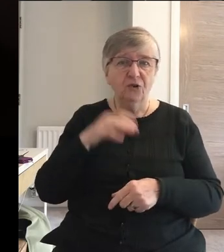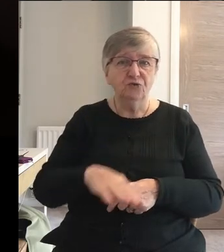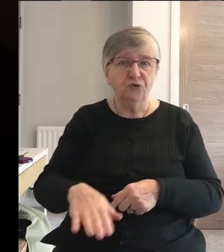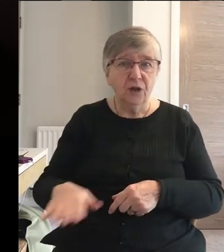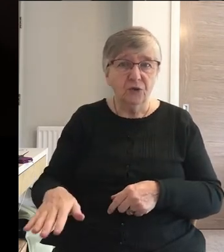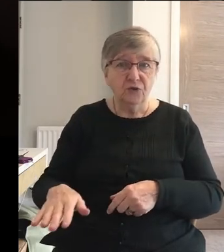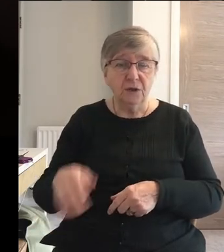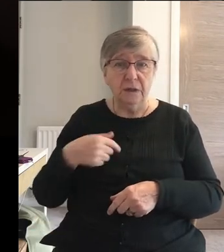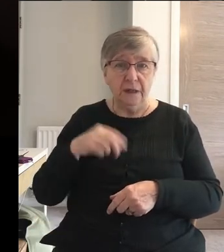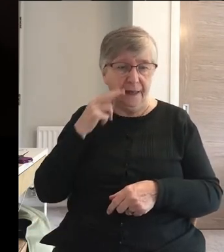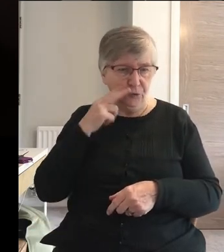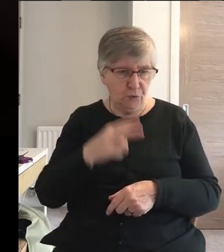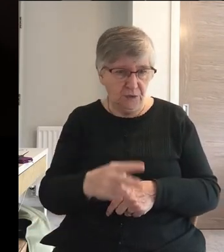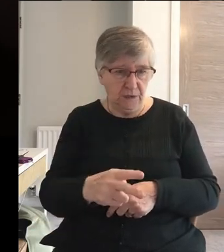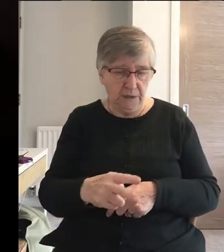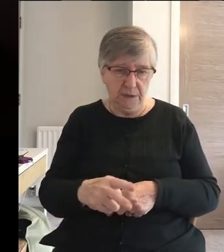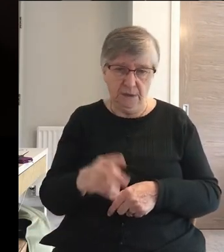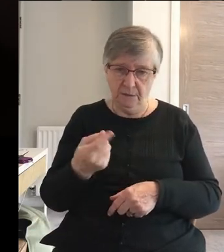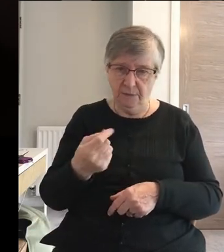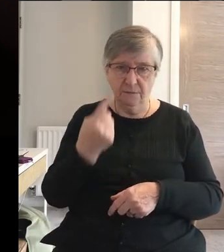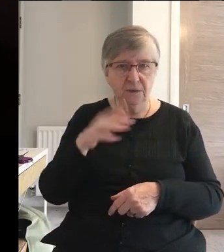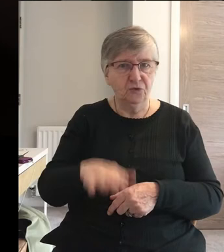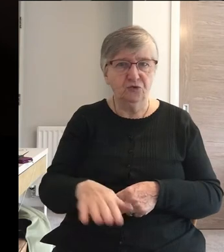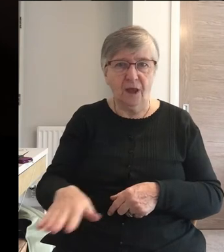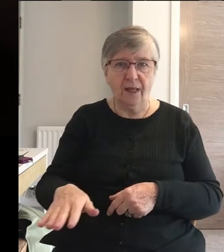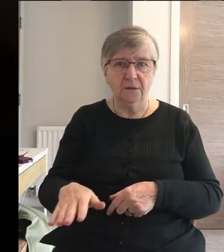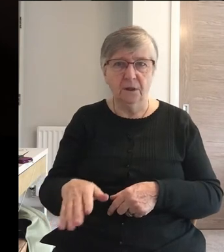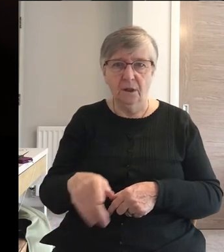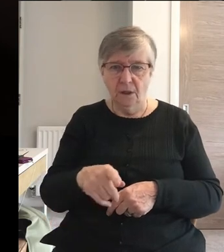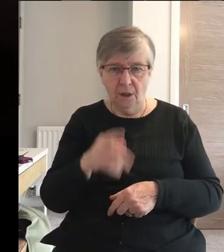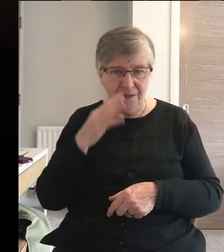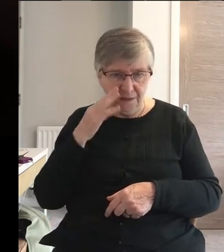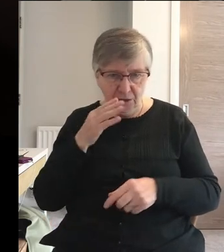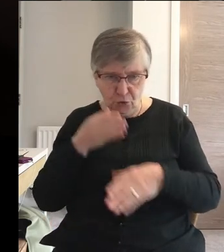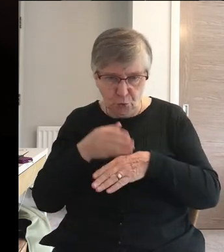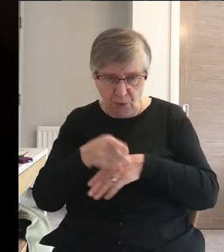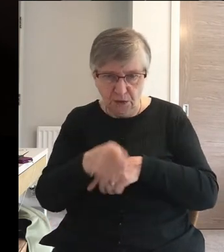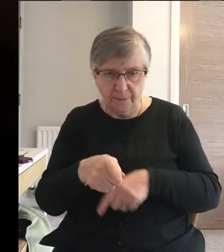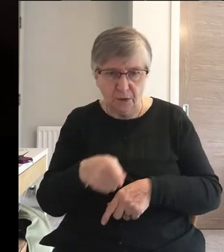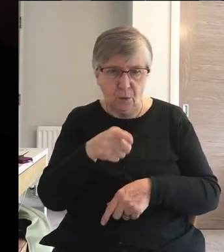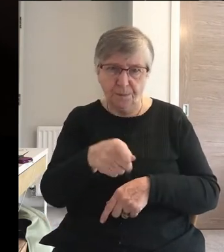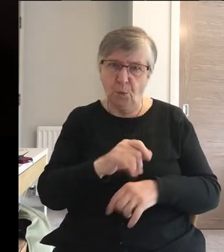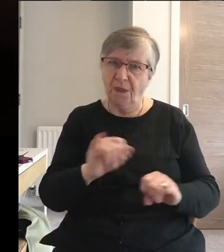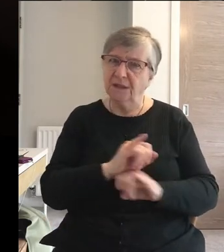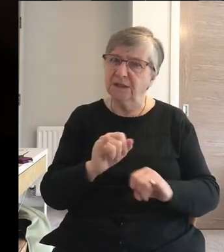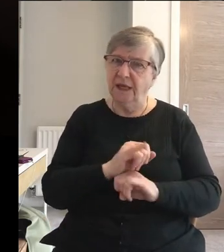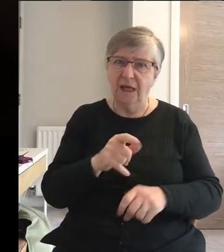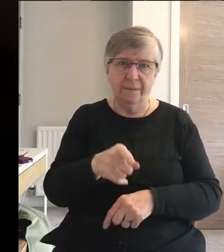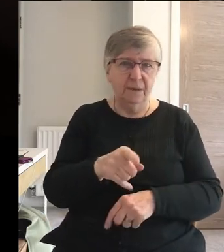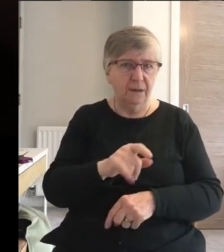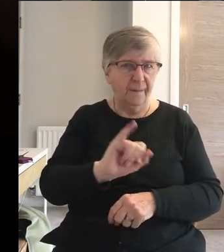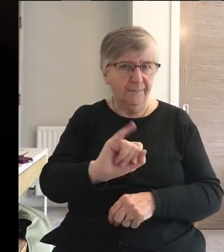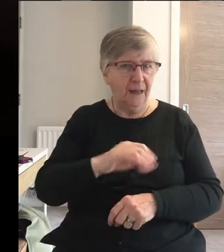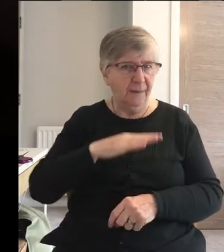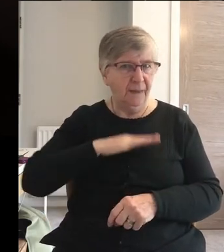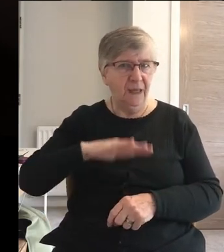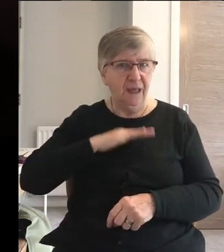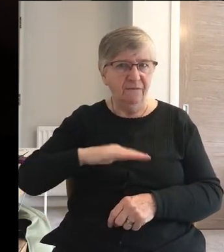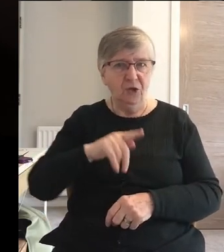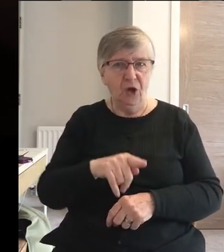would see one of them do something that I just thought, oh no, that's terrible. What a way to